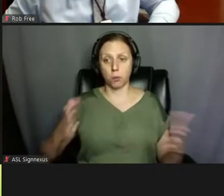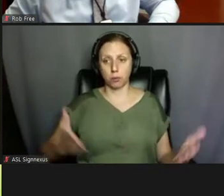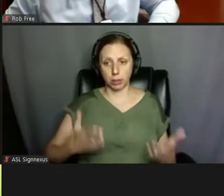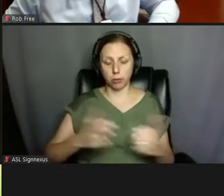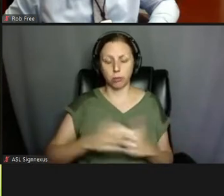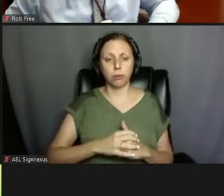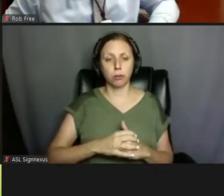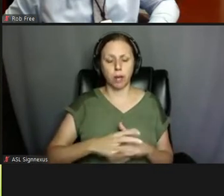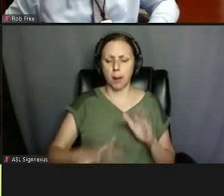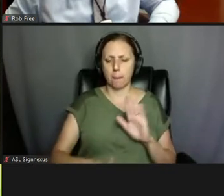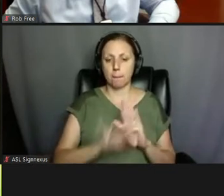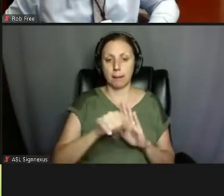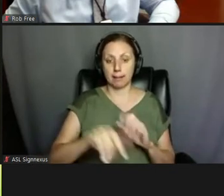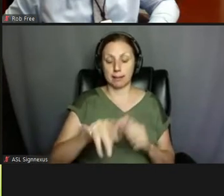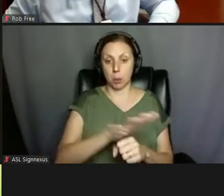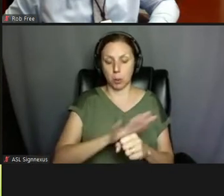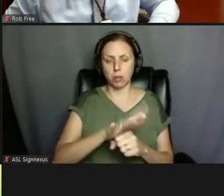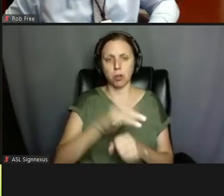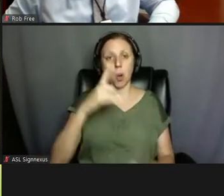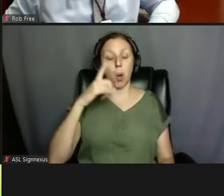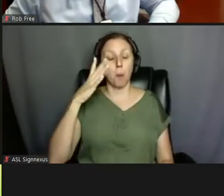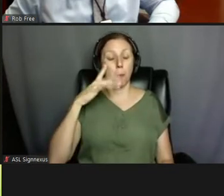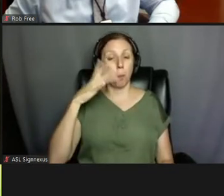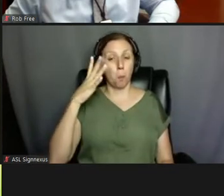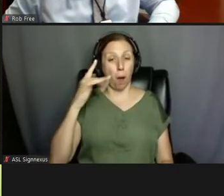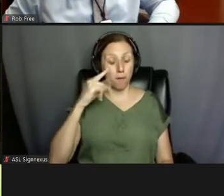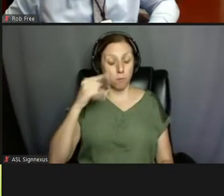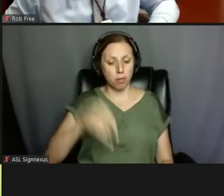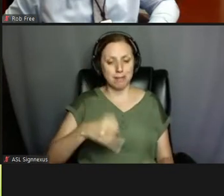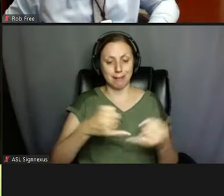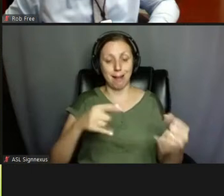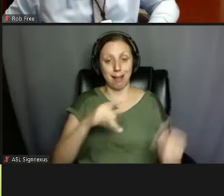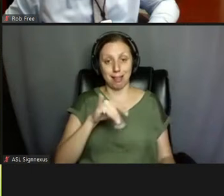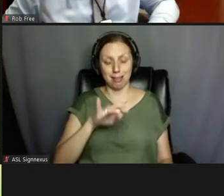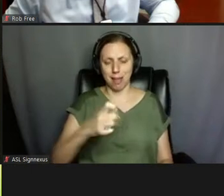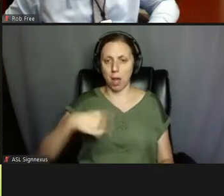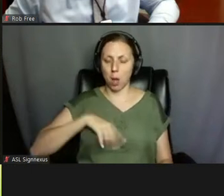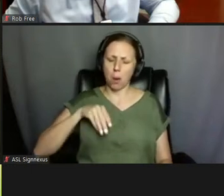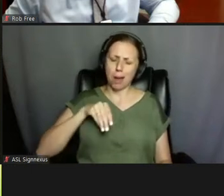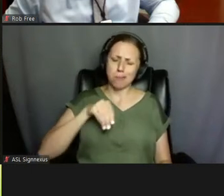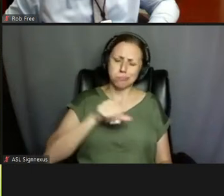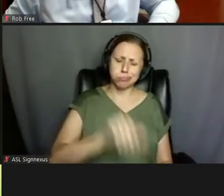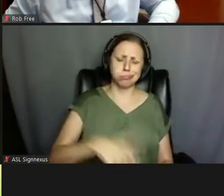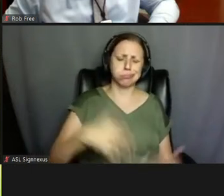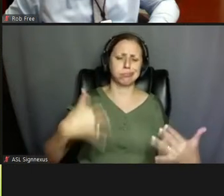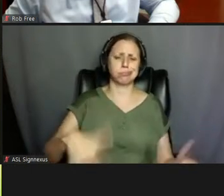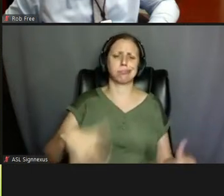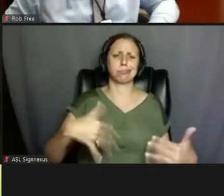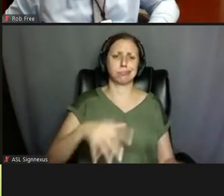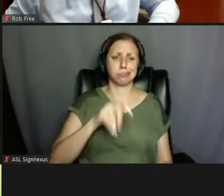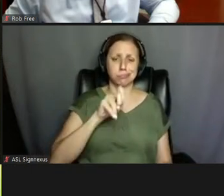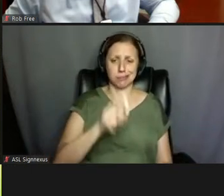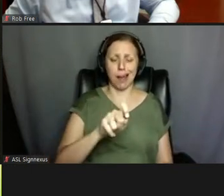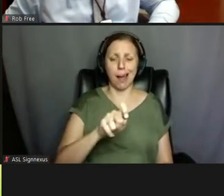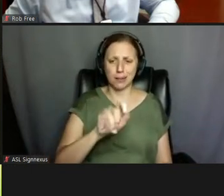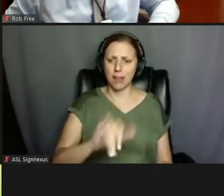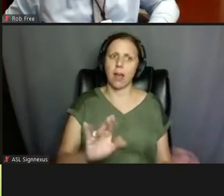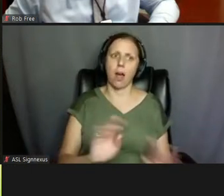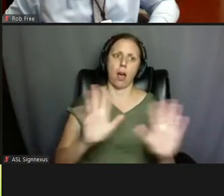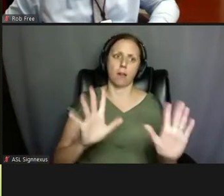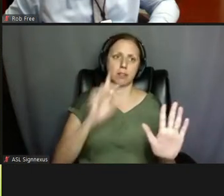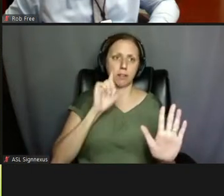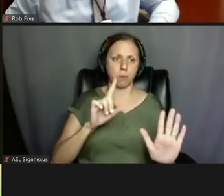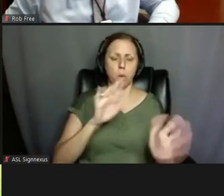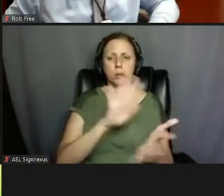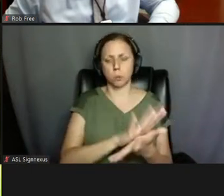and chose this location because of the line. We pay exorbitant taxes, which obviously are for the